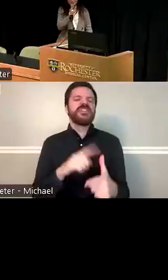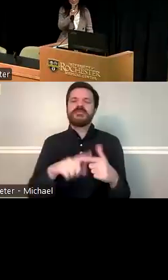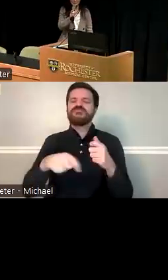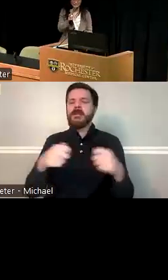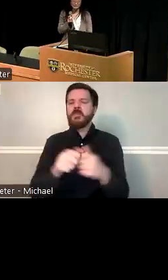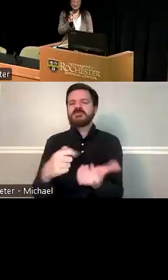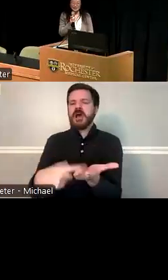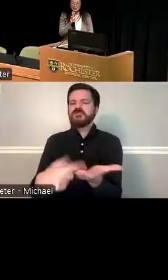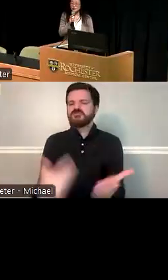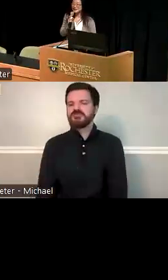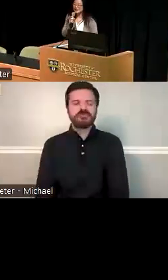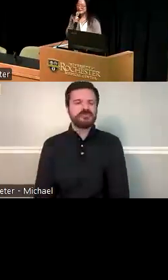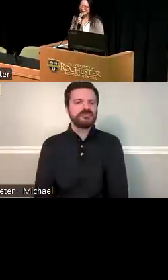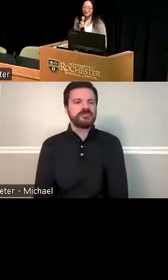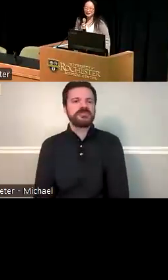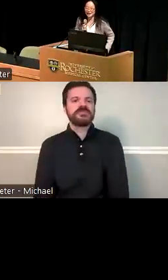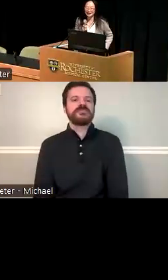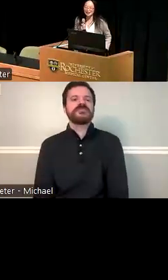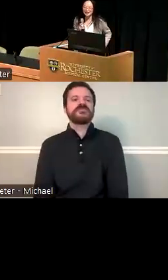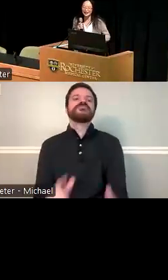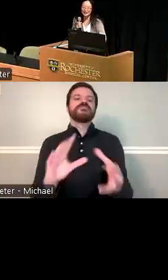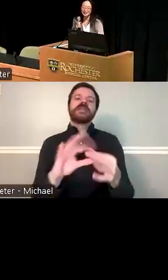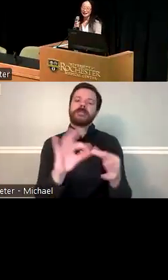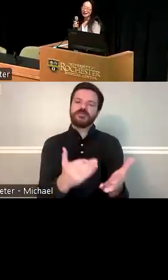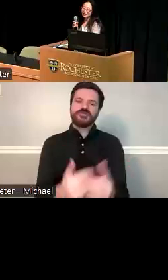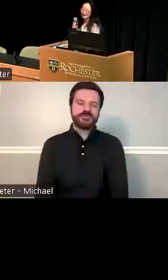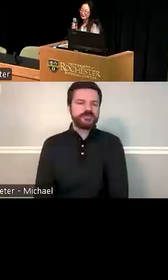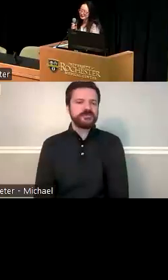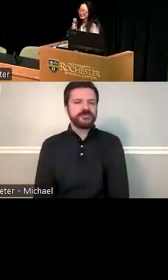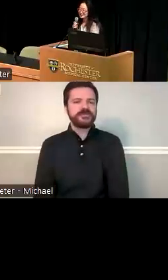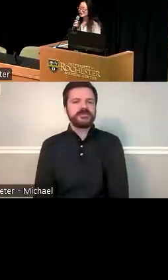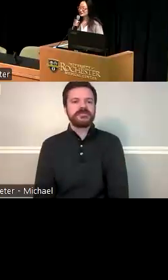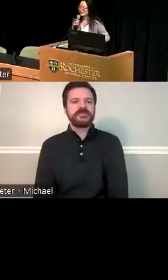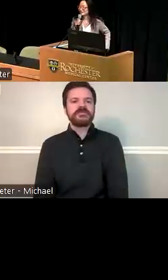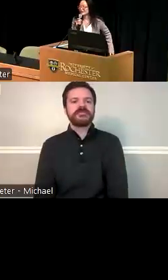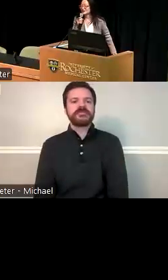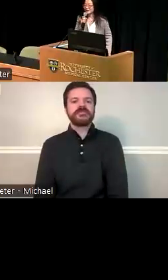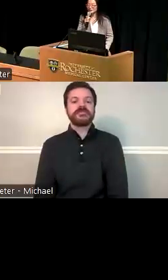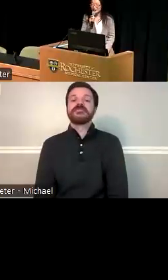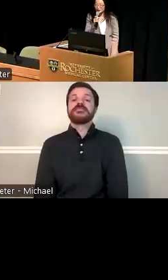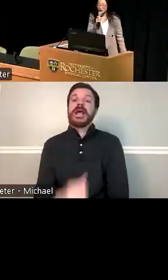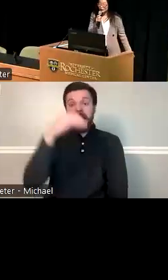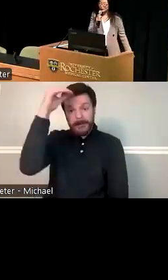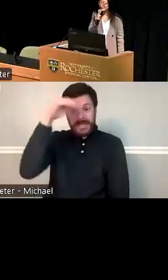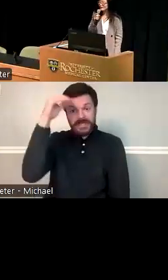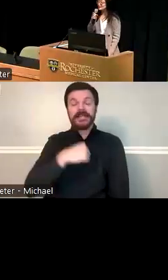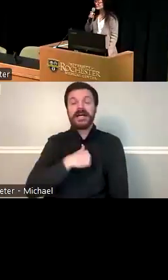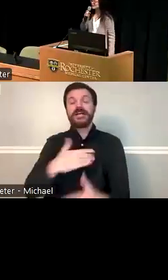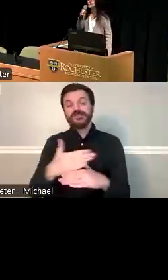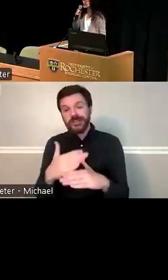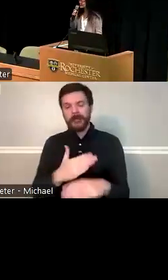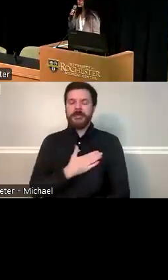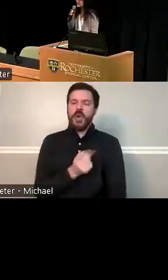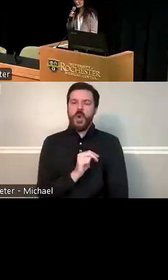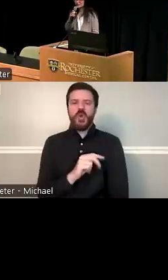discussion. So the disclaimer here today is that the opinions that I share today are mine alone, and they do